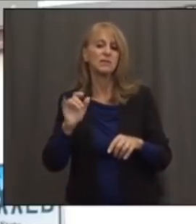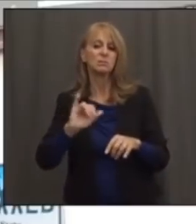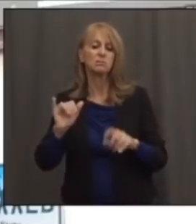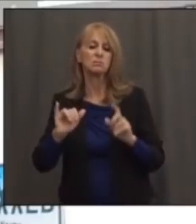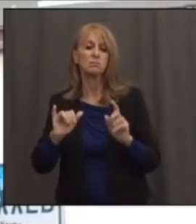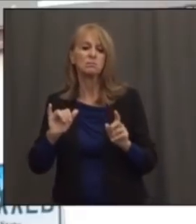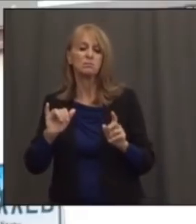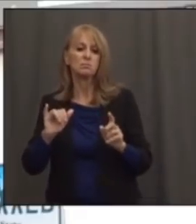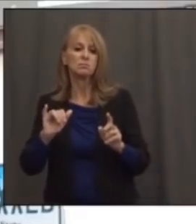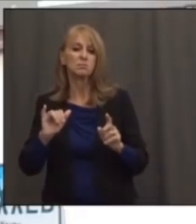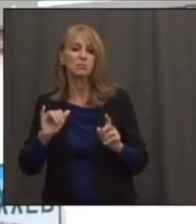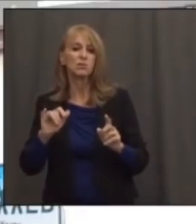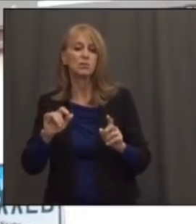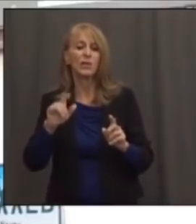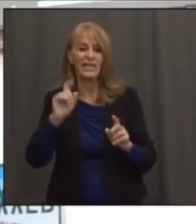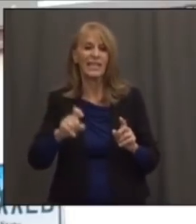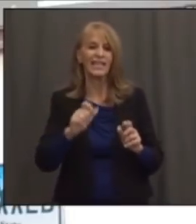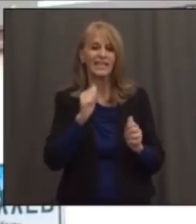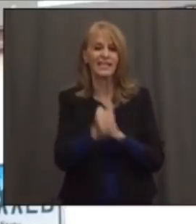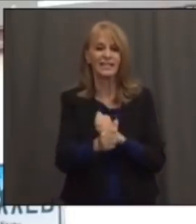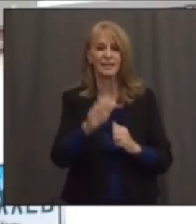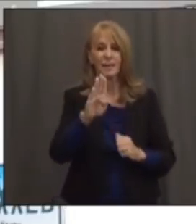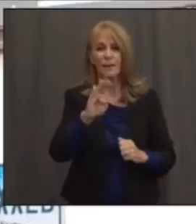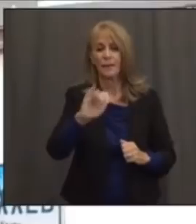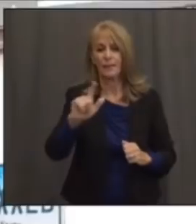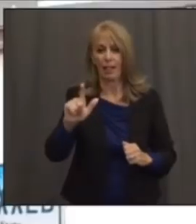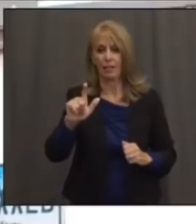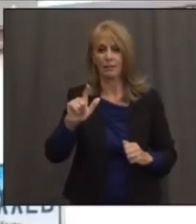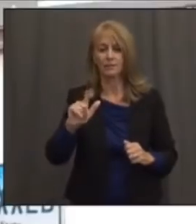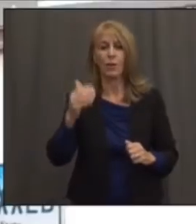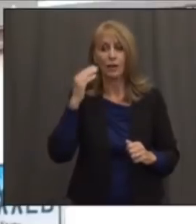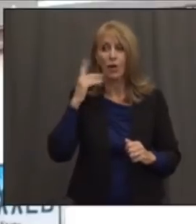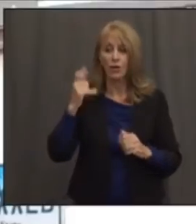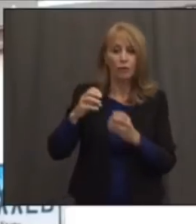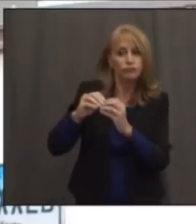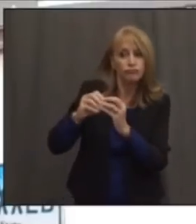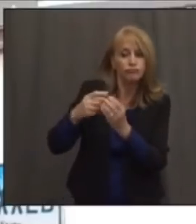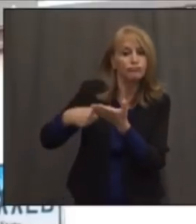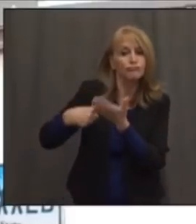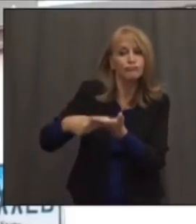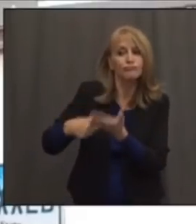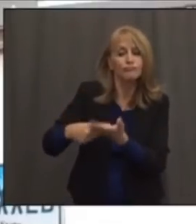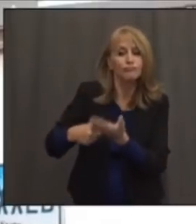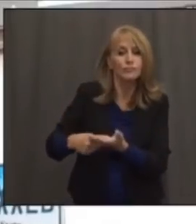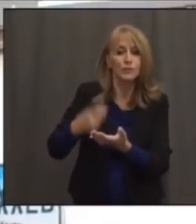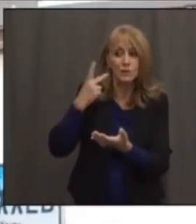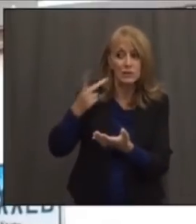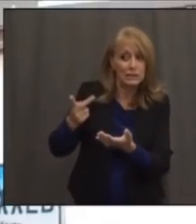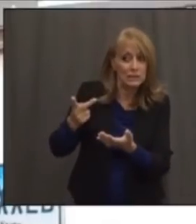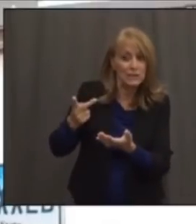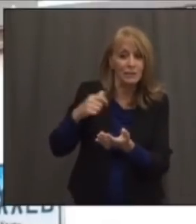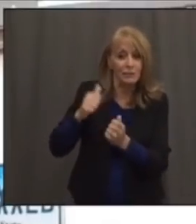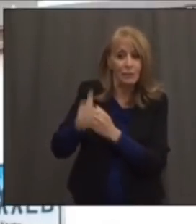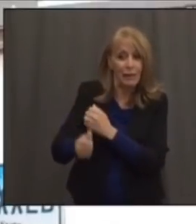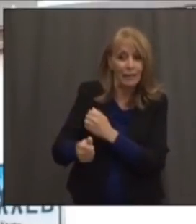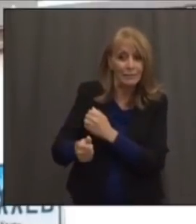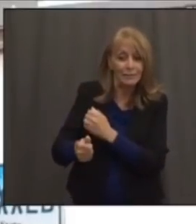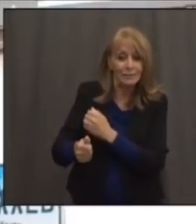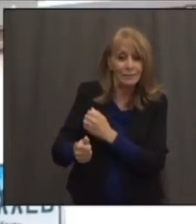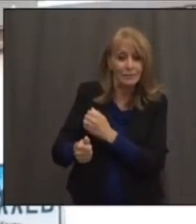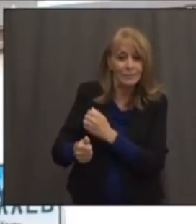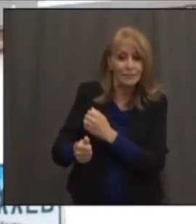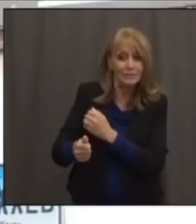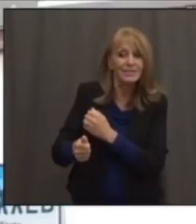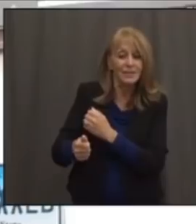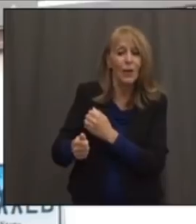But at the same time, you still need a bill. And so the negotiations are still ongoing as it deals with that. We have a few days, few